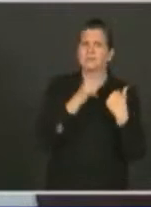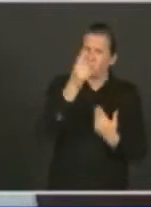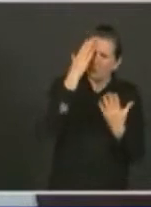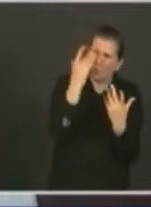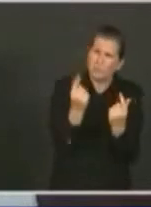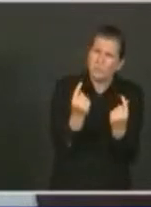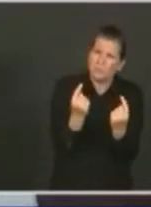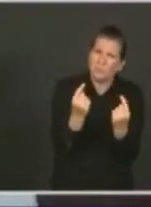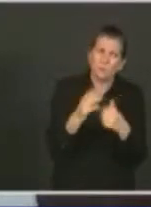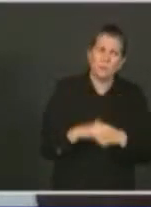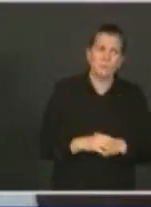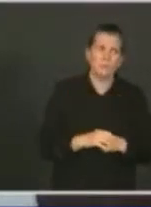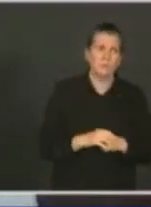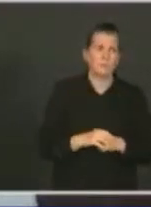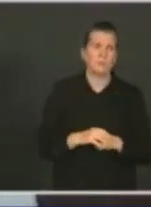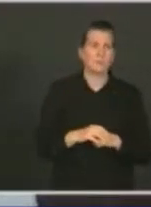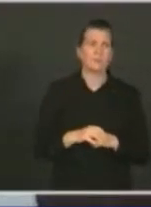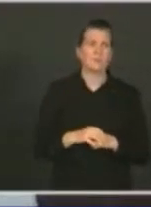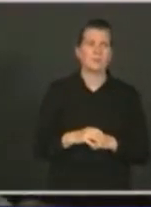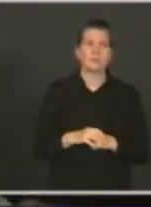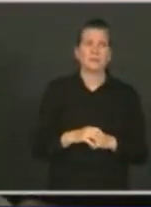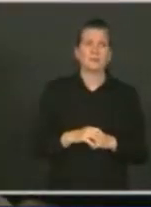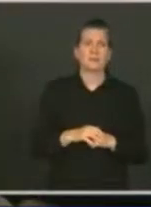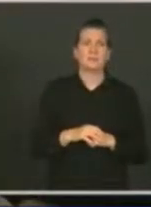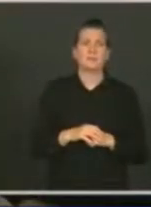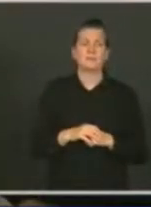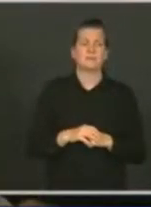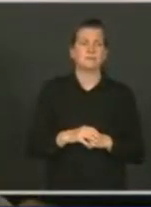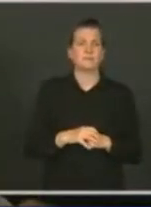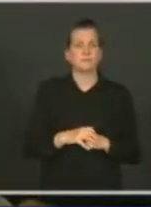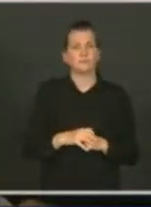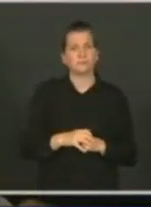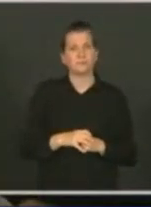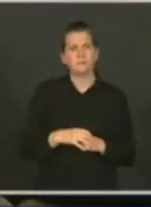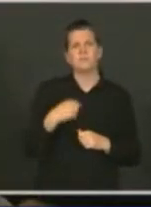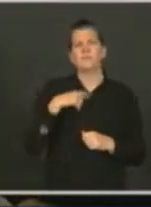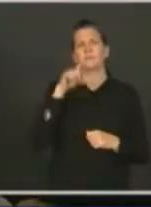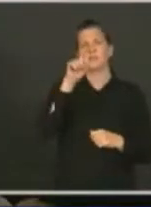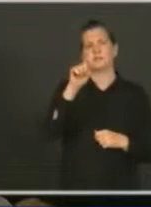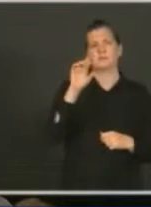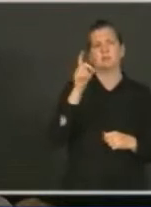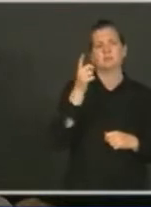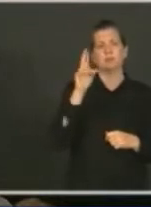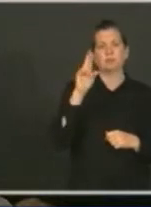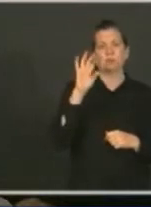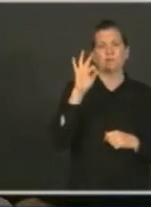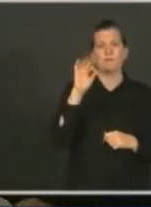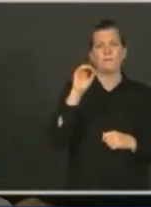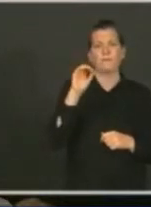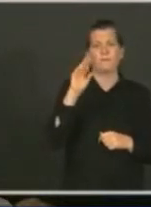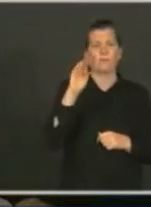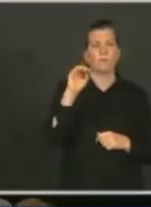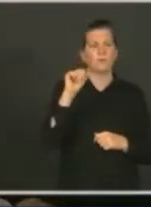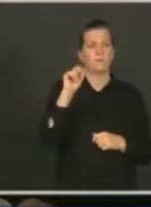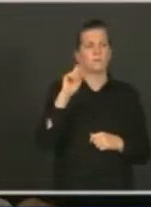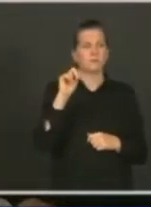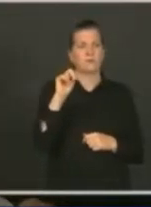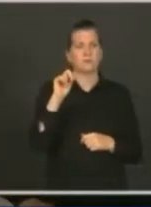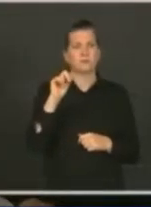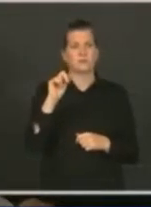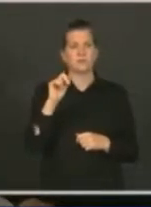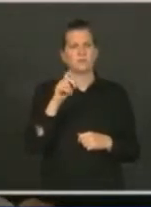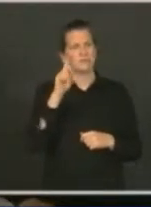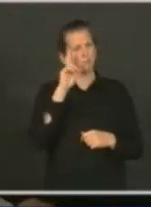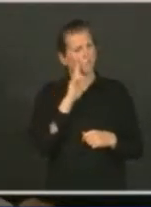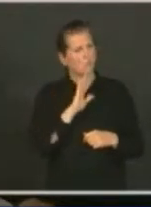live with. Foreman, a question. Dr. Megan Rainey of Brown University, CNN contributor, she posted